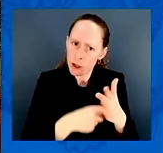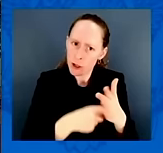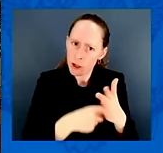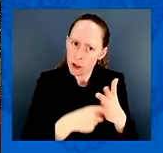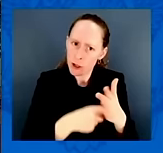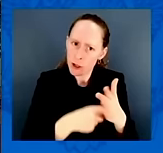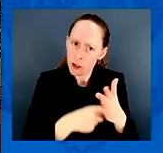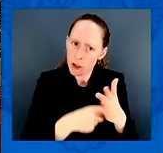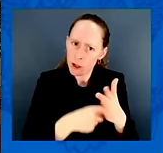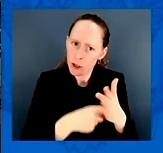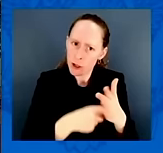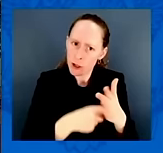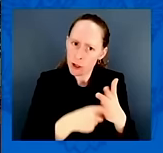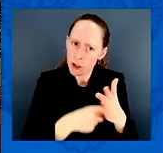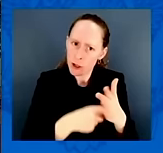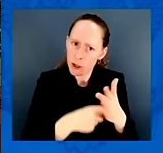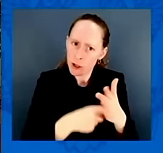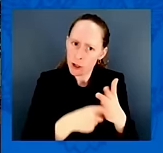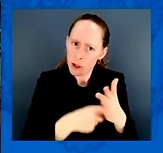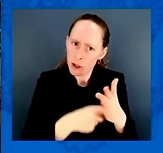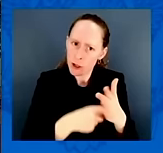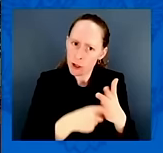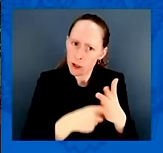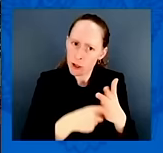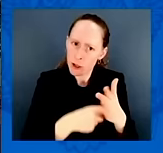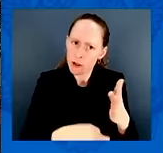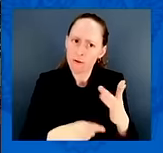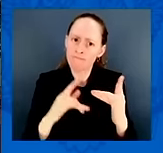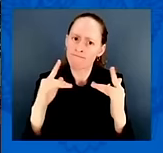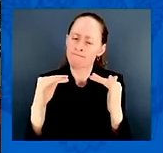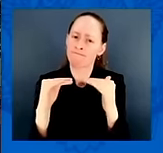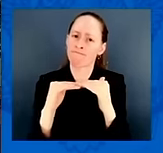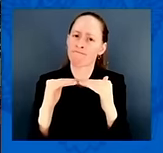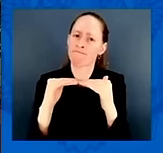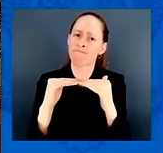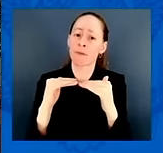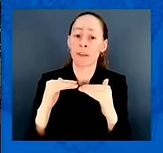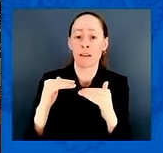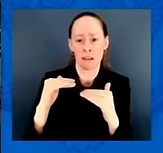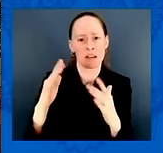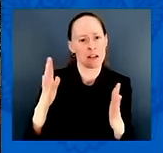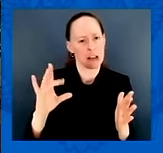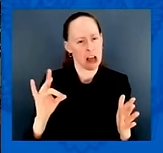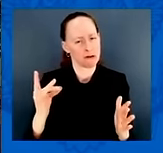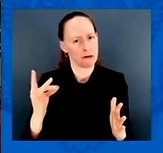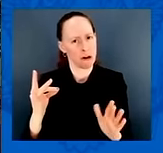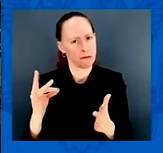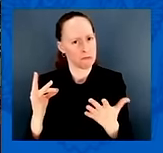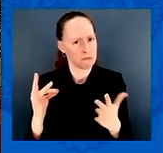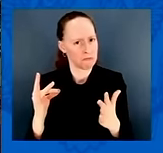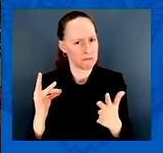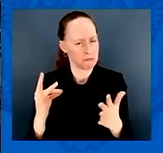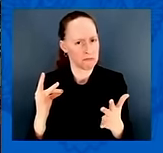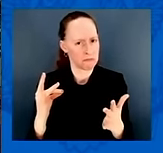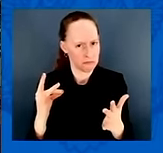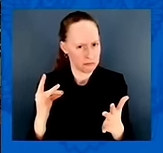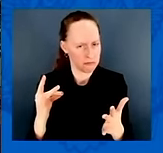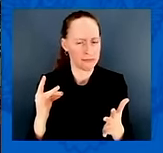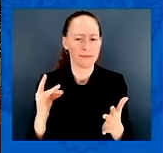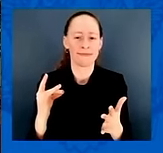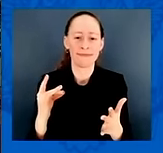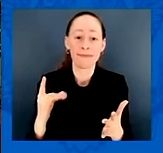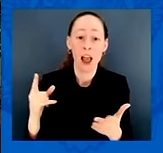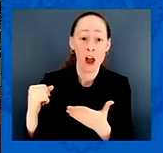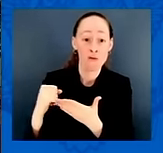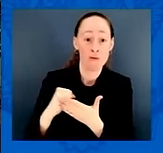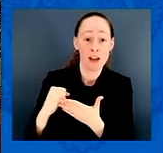interest? Like, do we understand the absurdity of a statement? Come on. They don't like it. Credit card companies don't like it. But